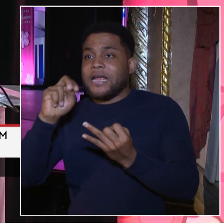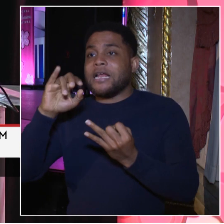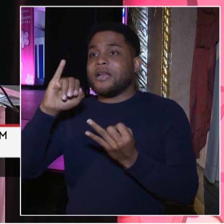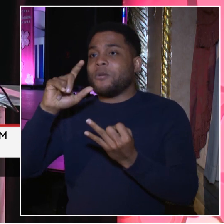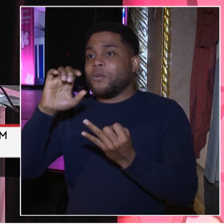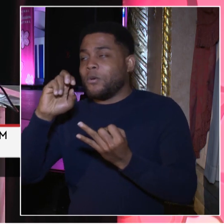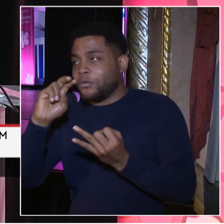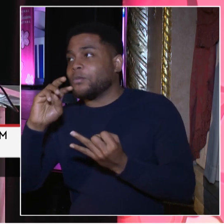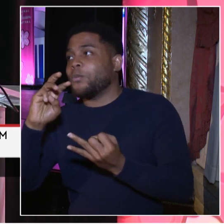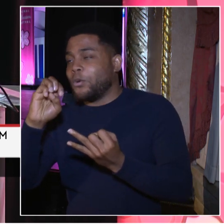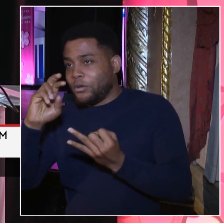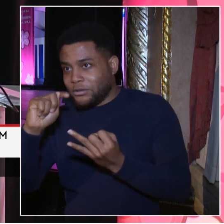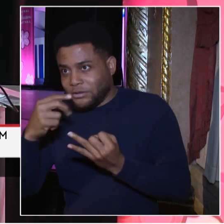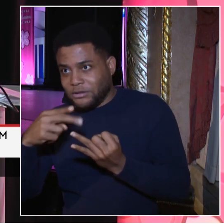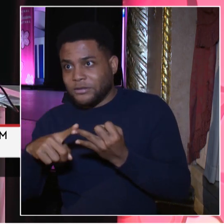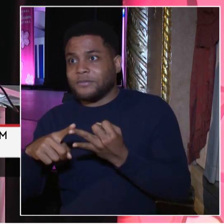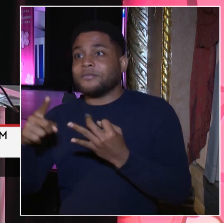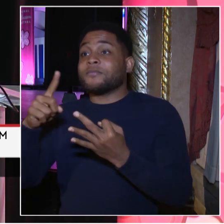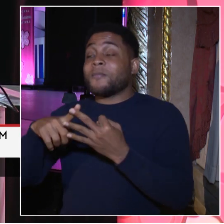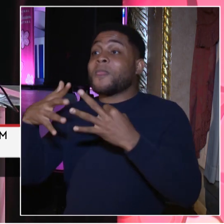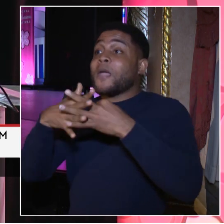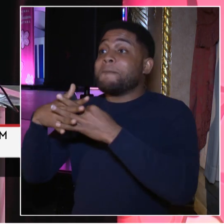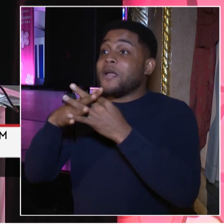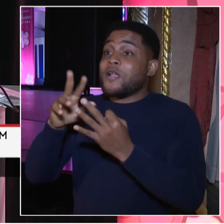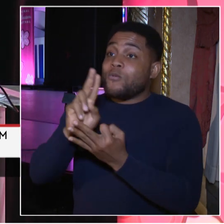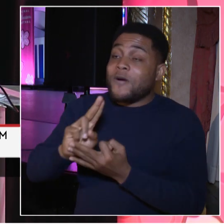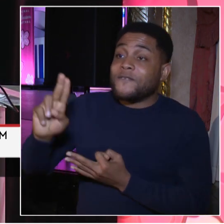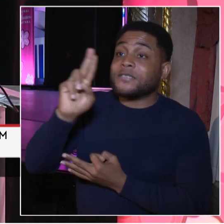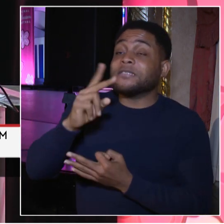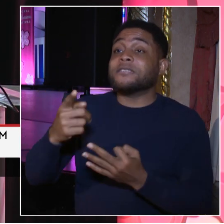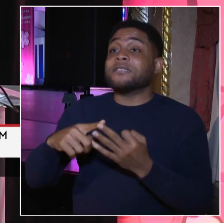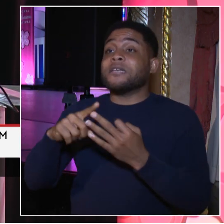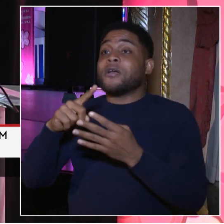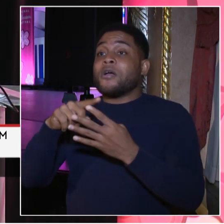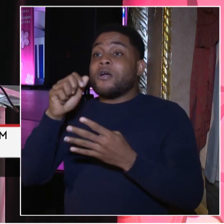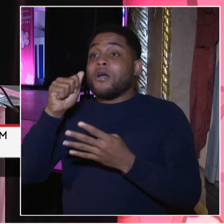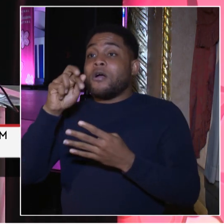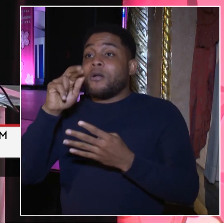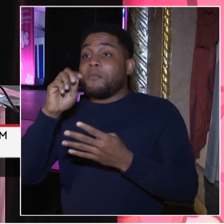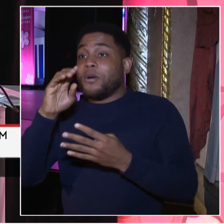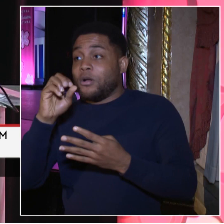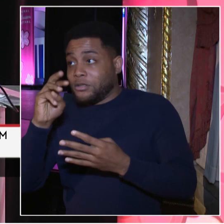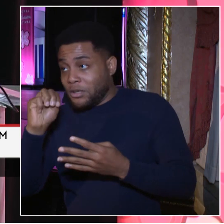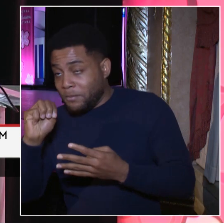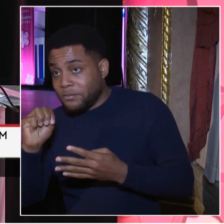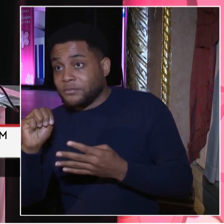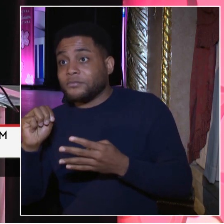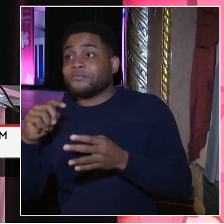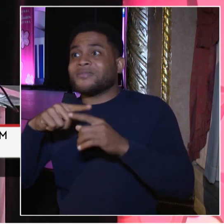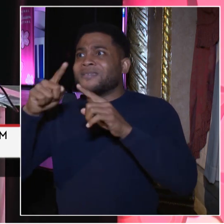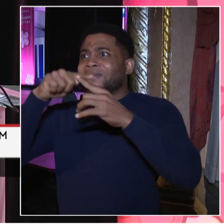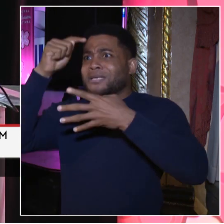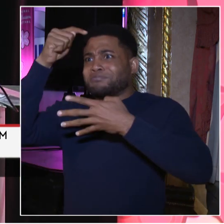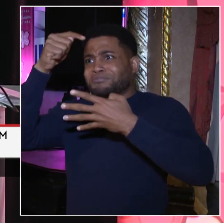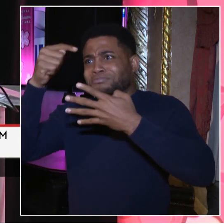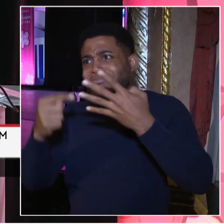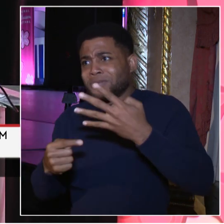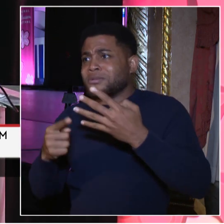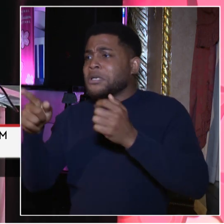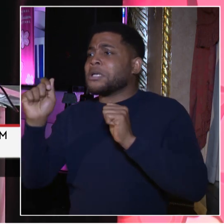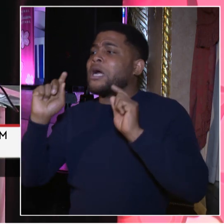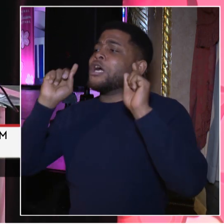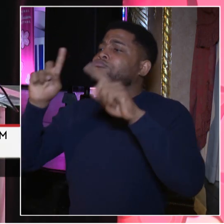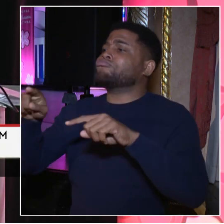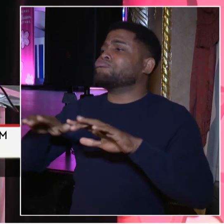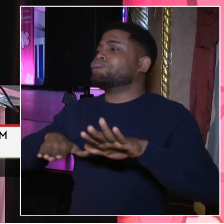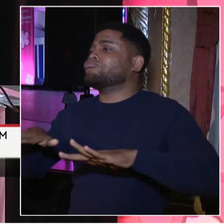in Ward 3. Literally in neighborhoods across all of DC, you can run, walk, scoot, stroll, and take